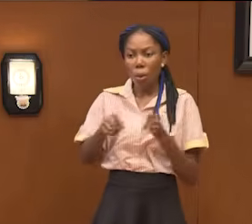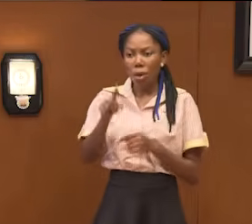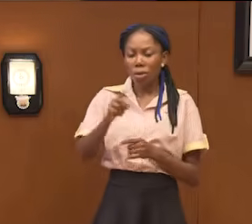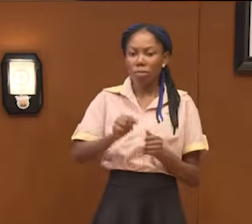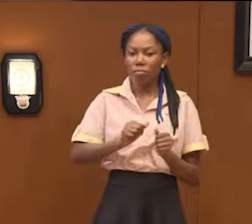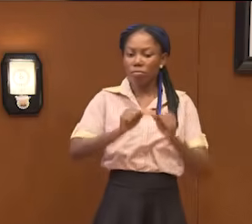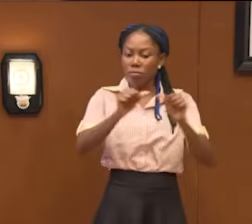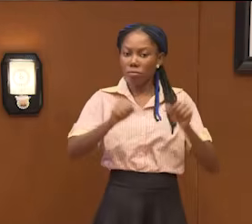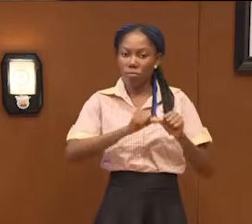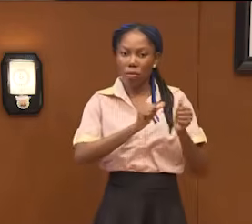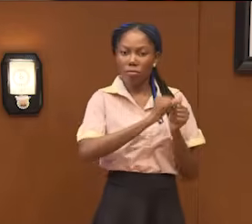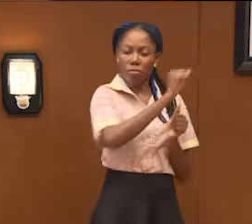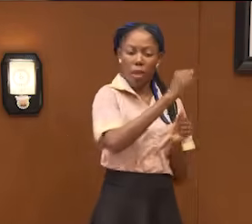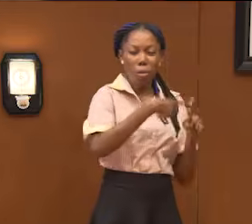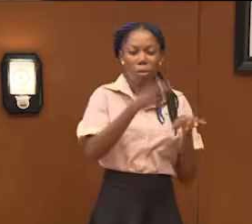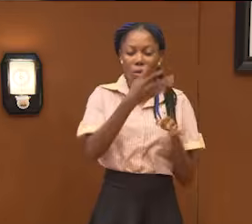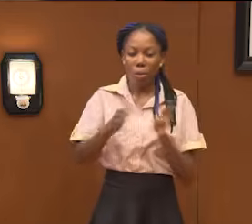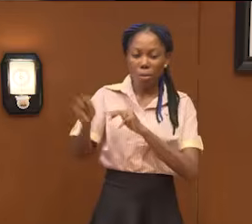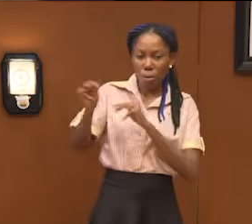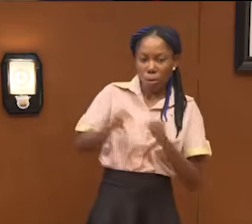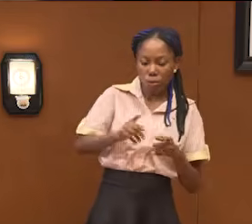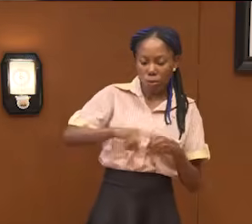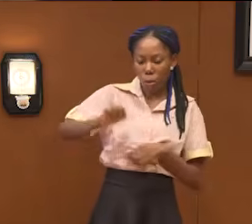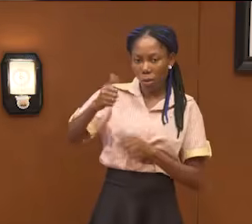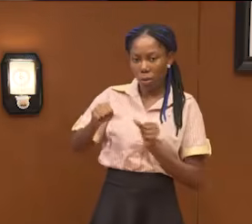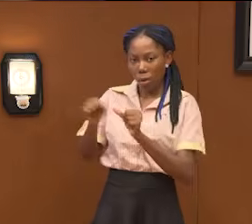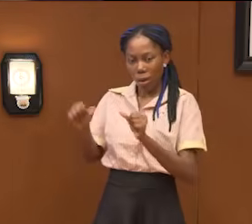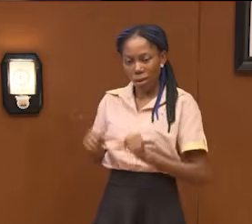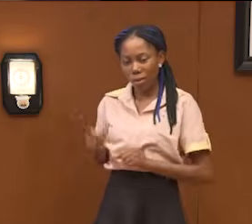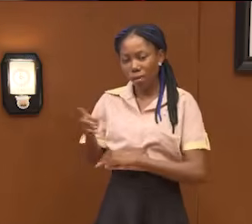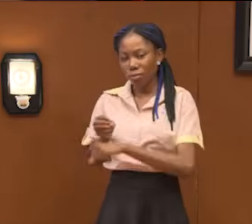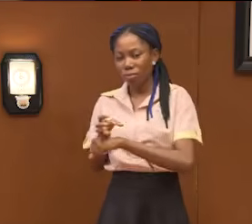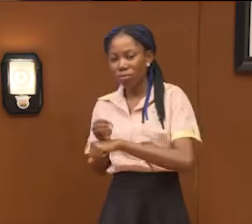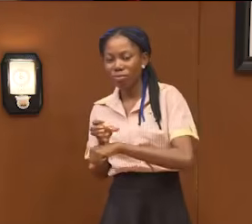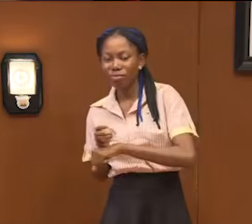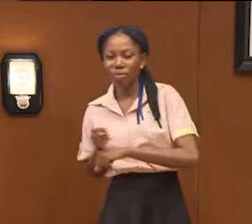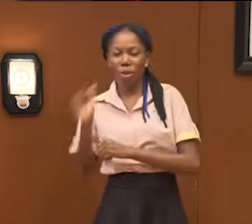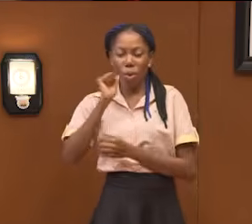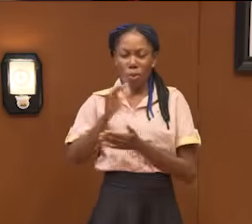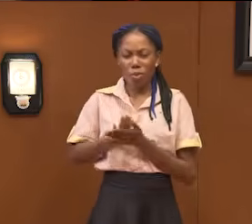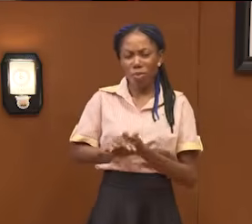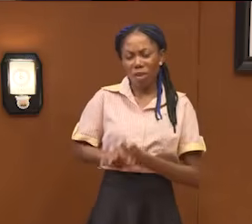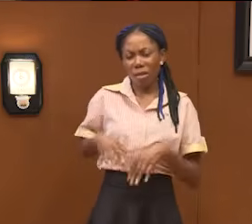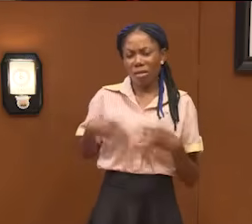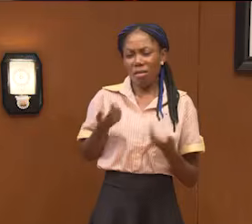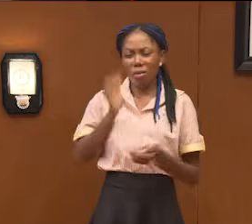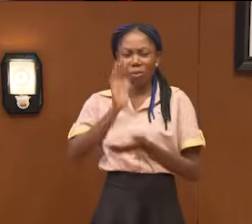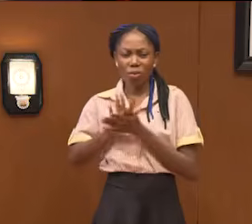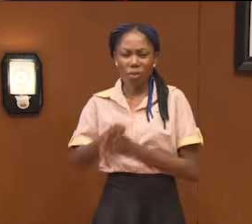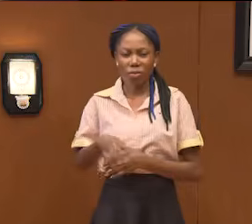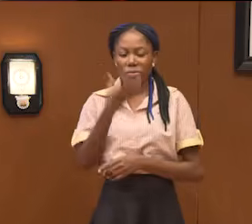side. So, but since then, when I advising her, talking to us, we just looking at our side as if I'm